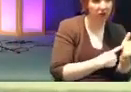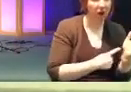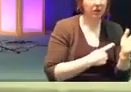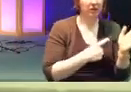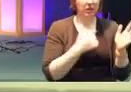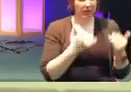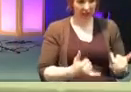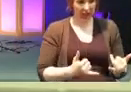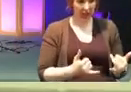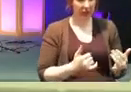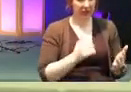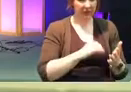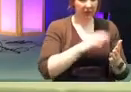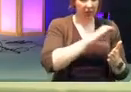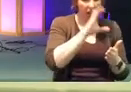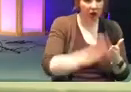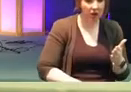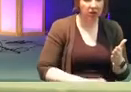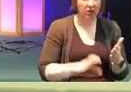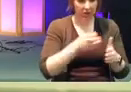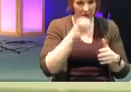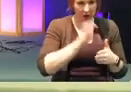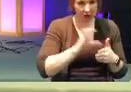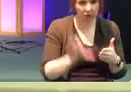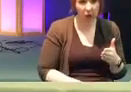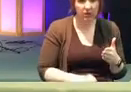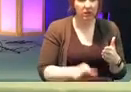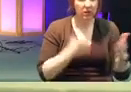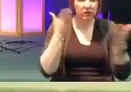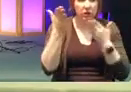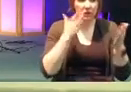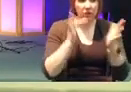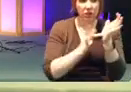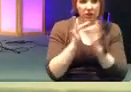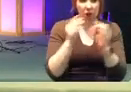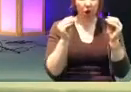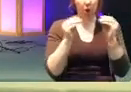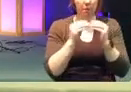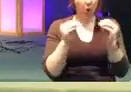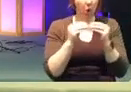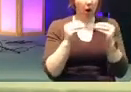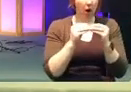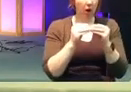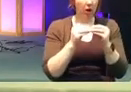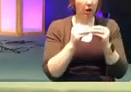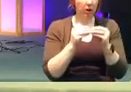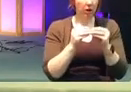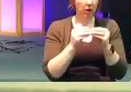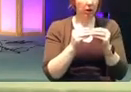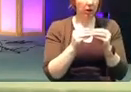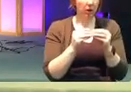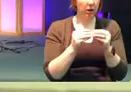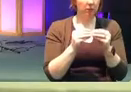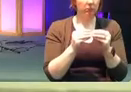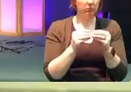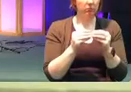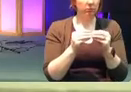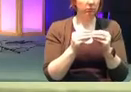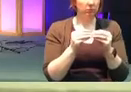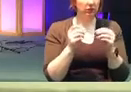now that the consequences of serving Jesus are a little bit greater and a little bit riskier, than they were in the